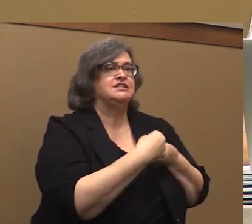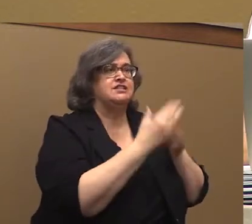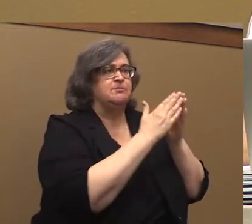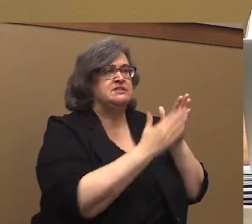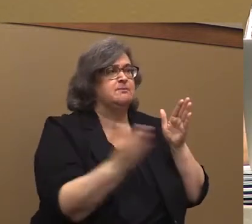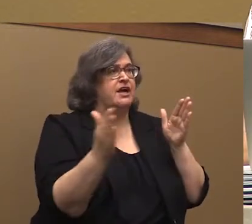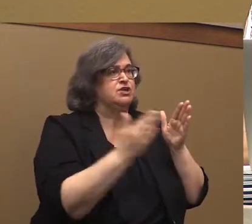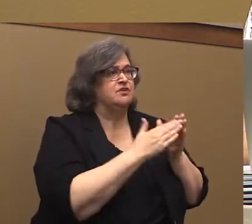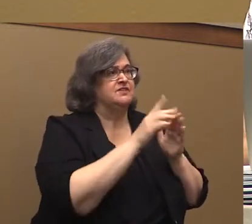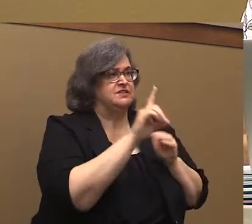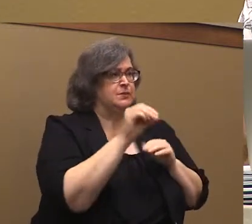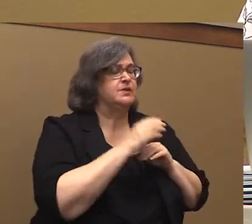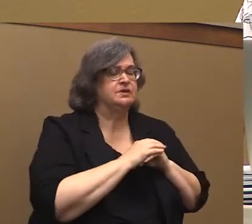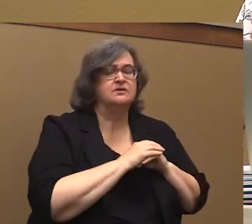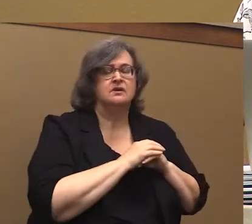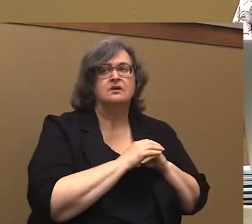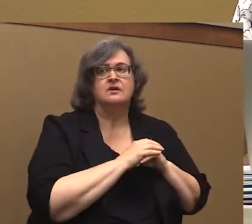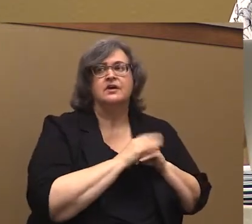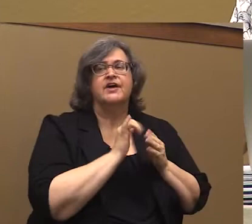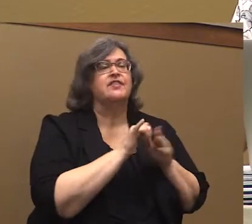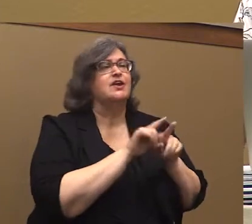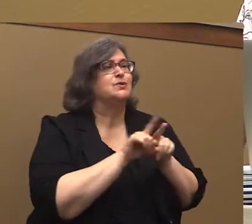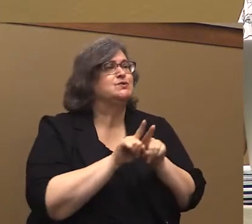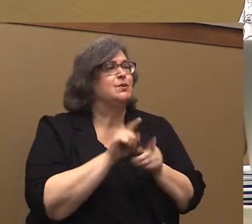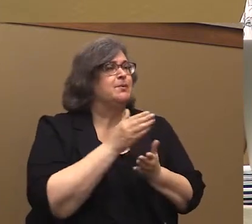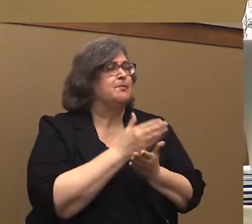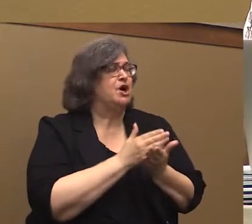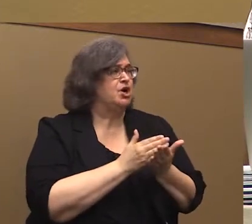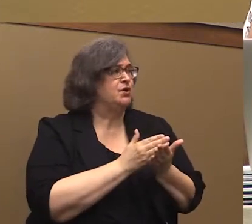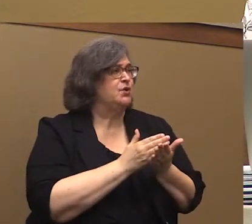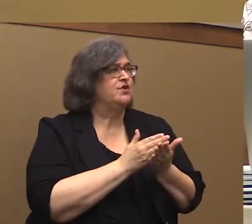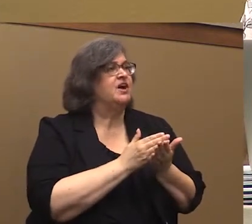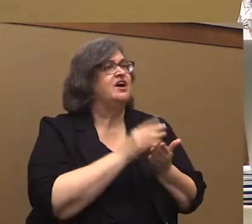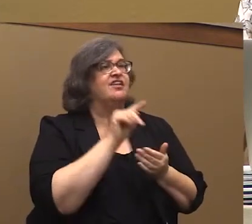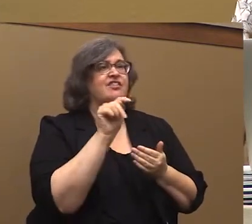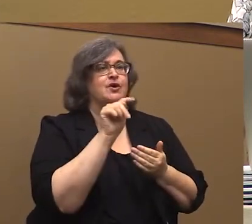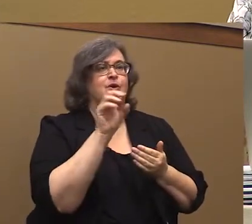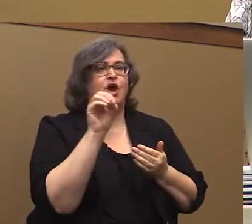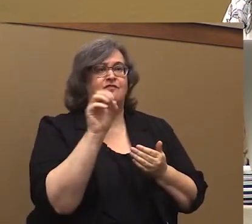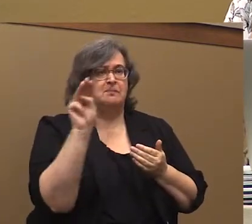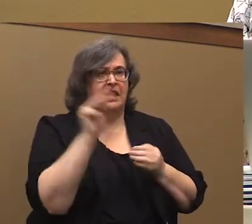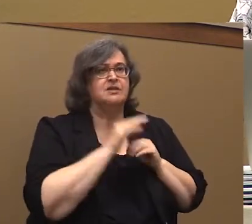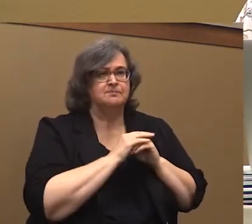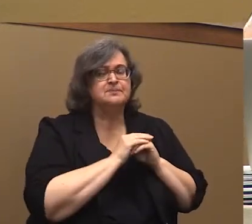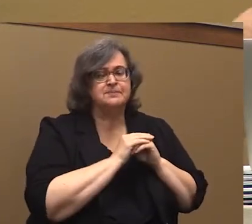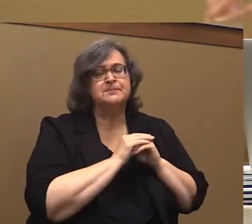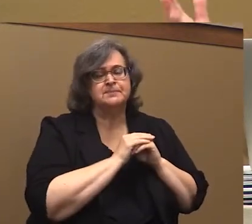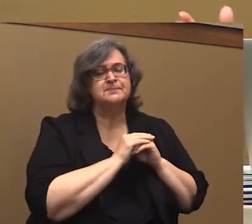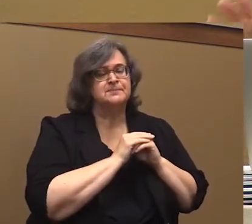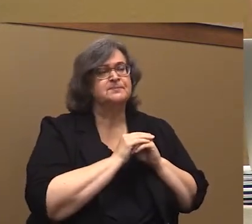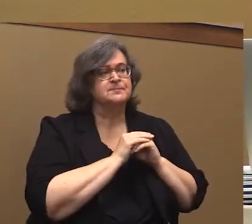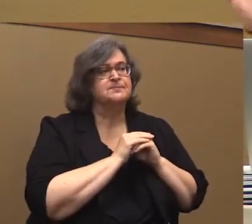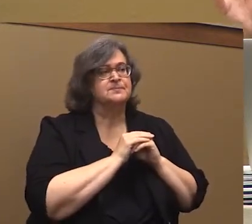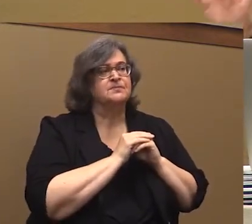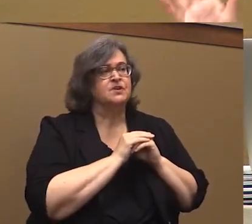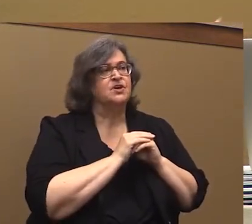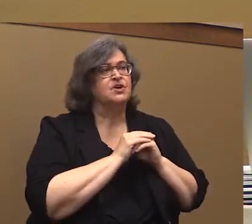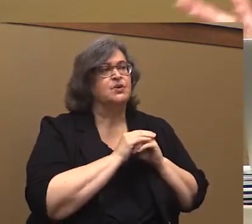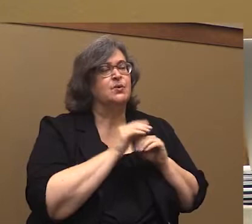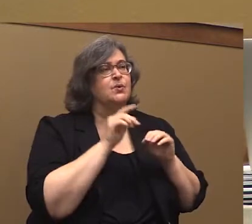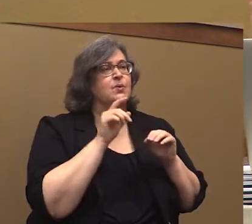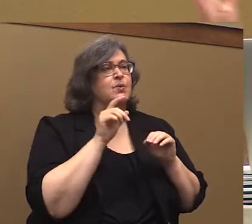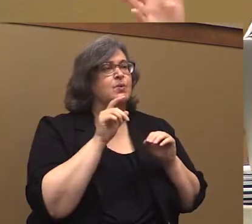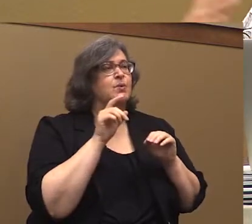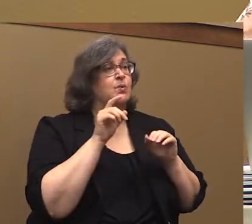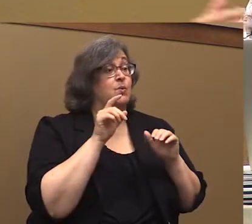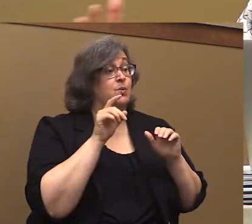disorder. And that is also part of theory of mind, being able to think about getting that